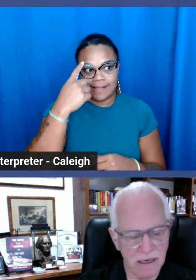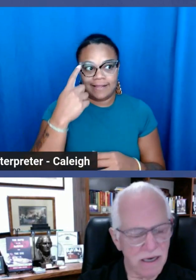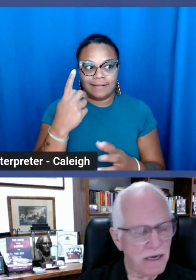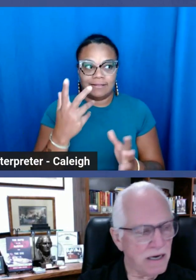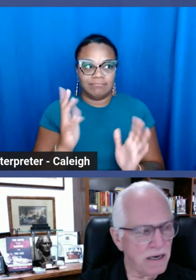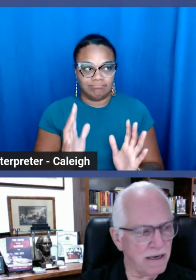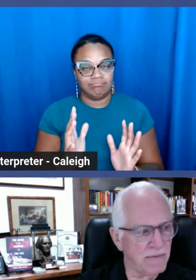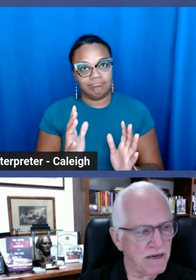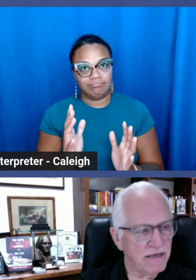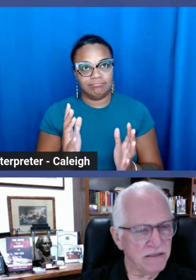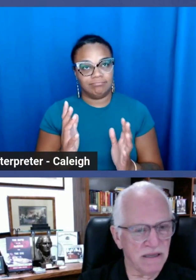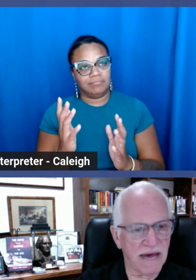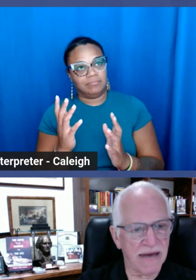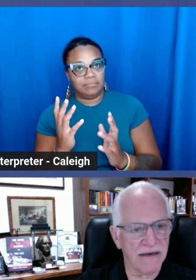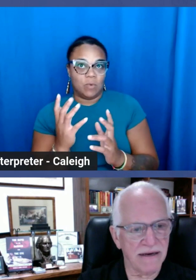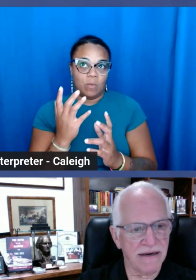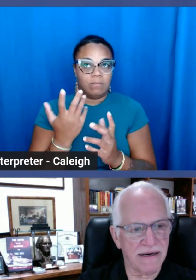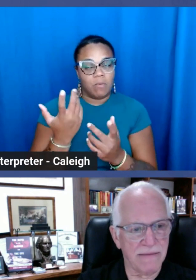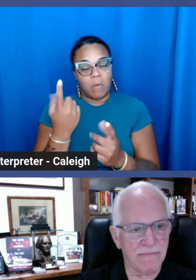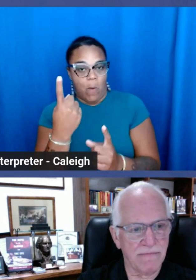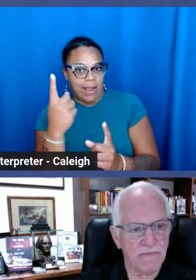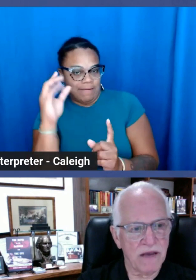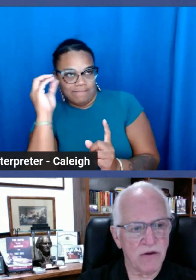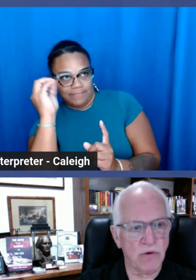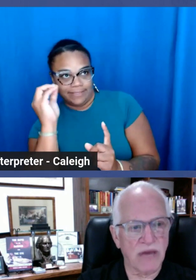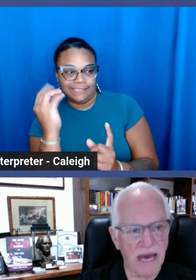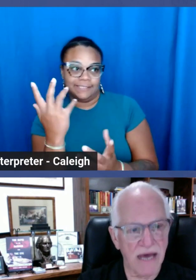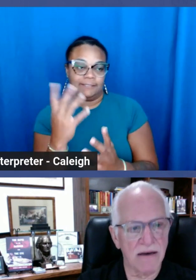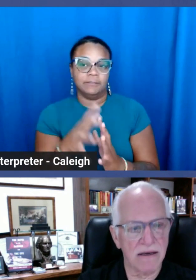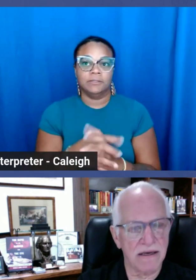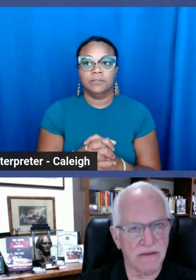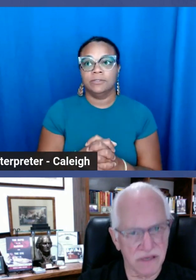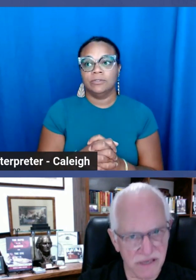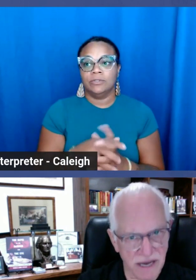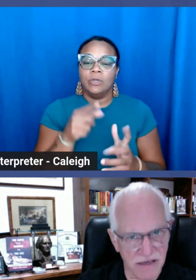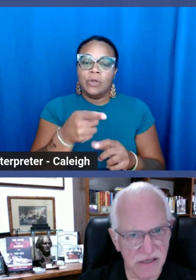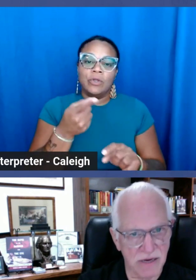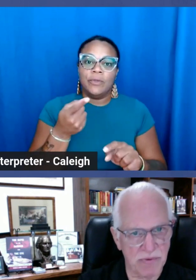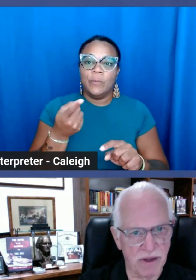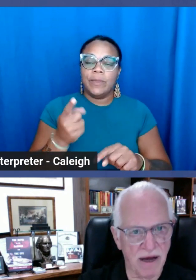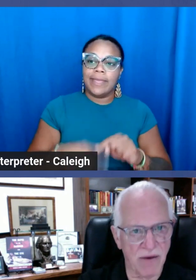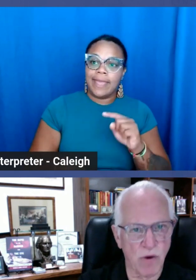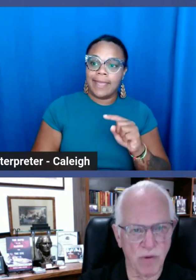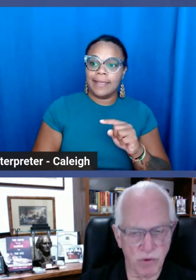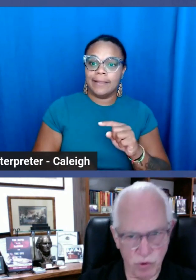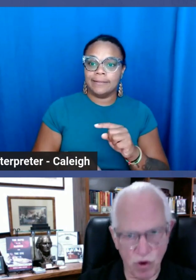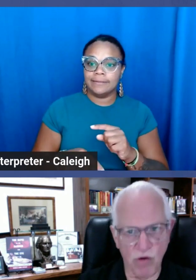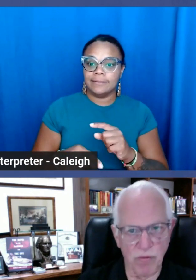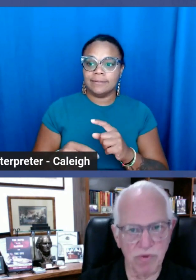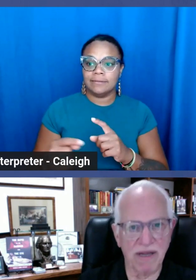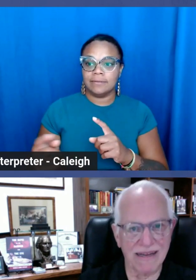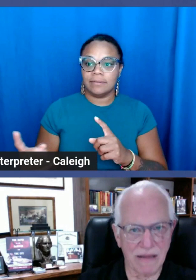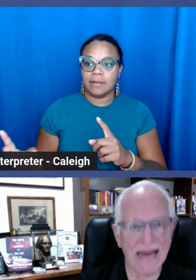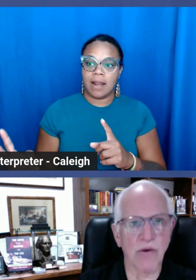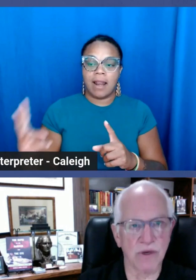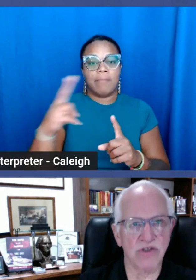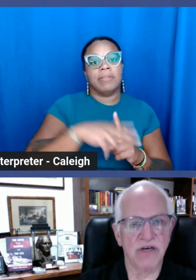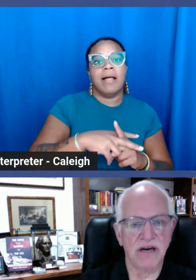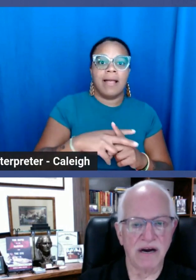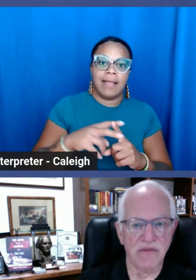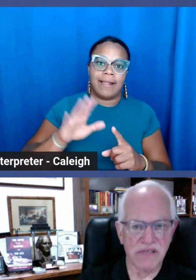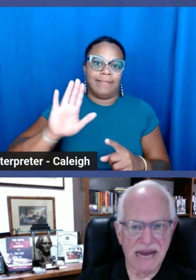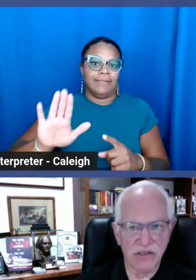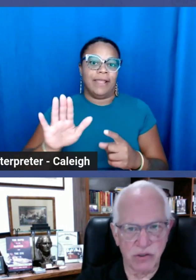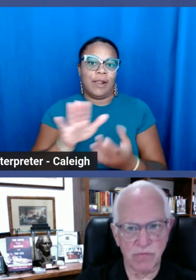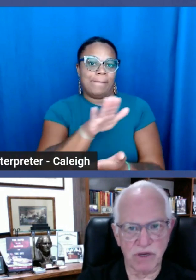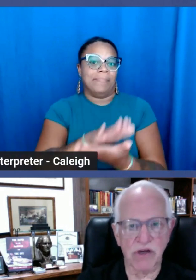opinion, that you can't, in this case, apply what you call the plain language